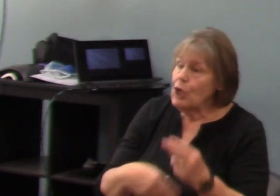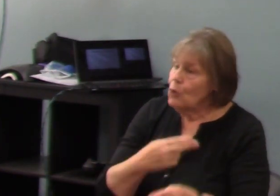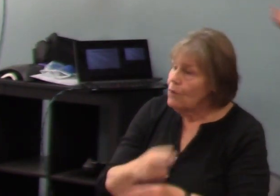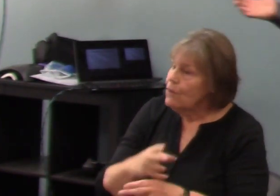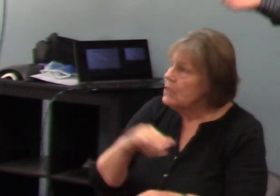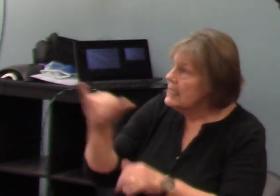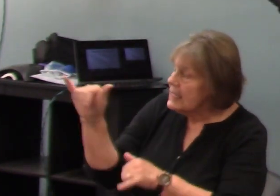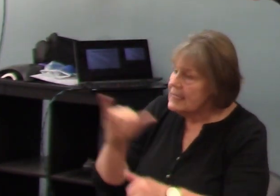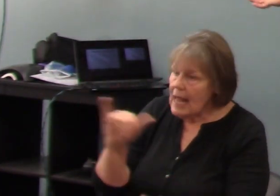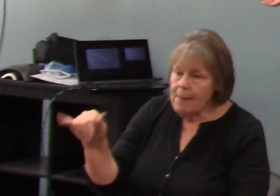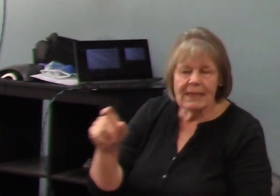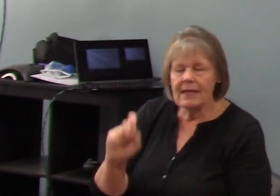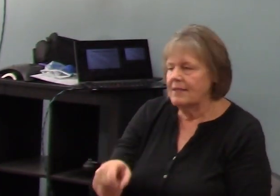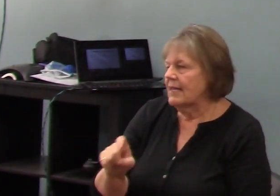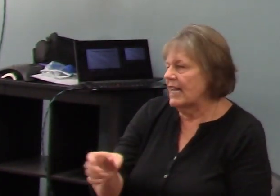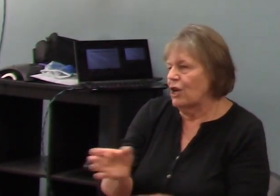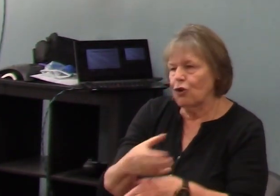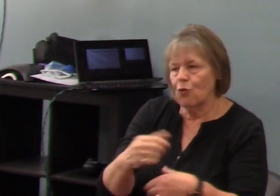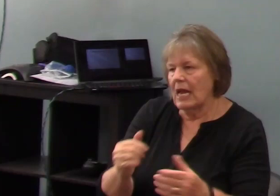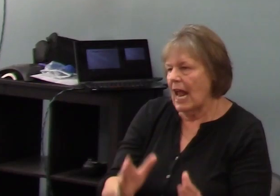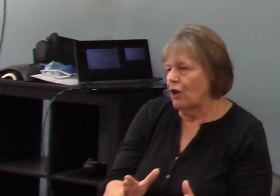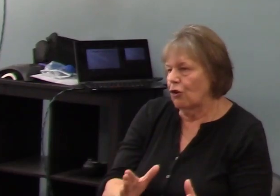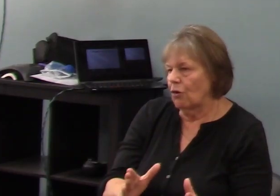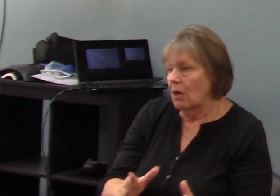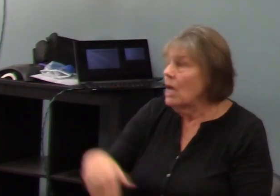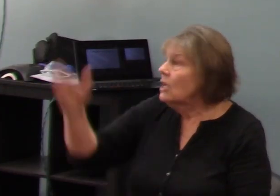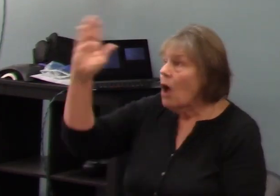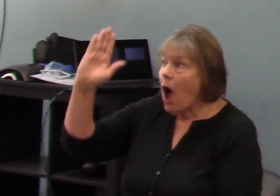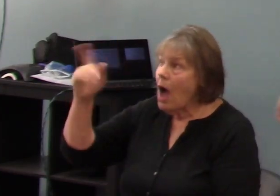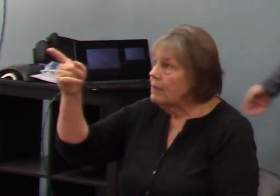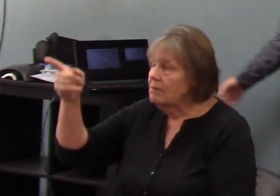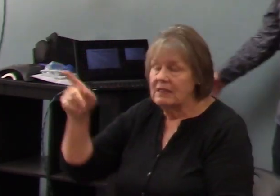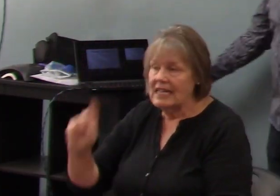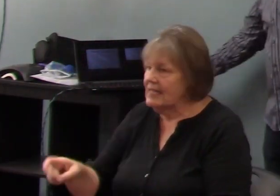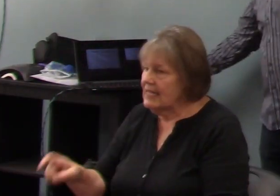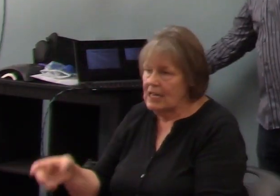creator, because it's always been there. Just like God doesn't need a creator.